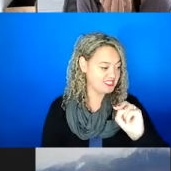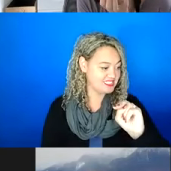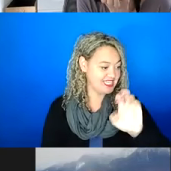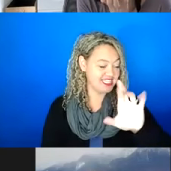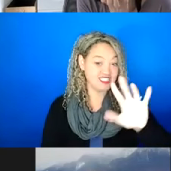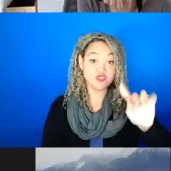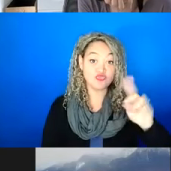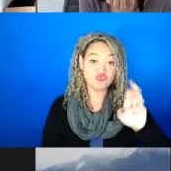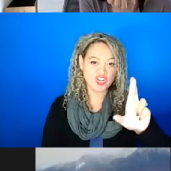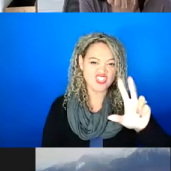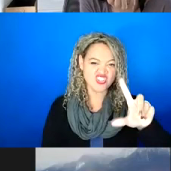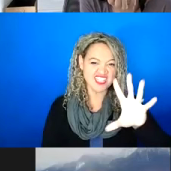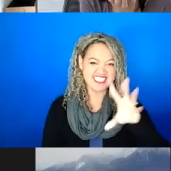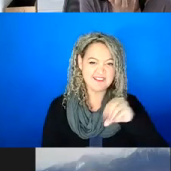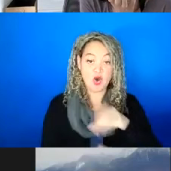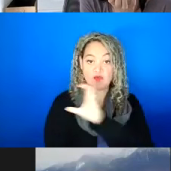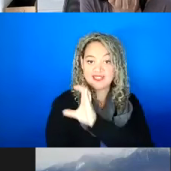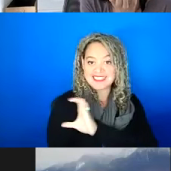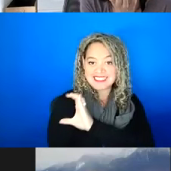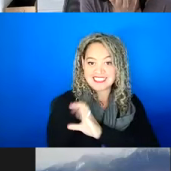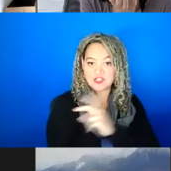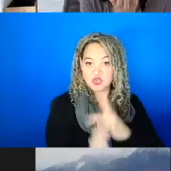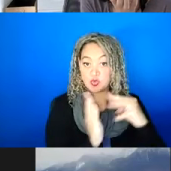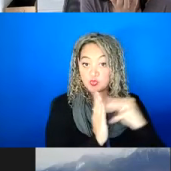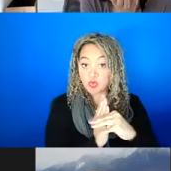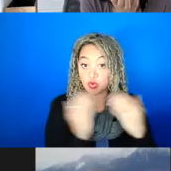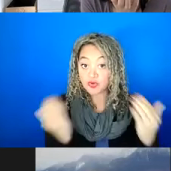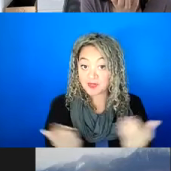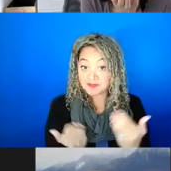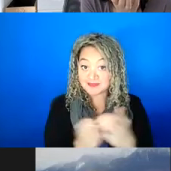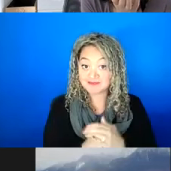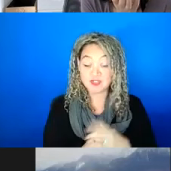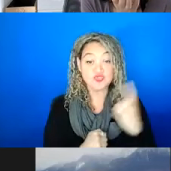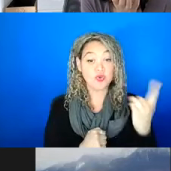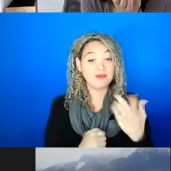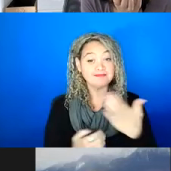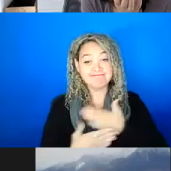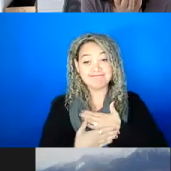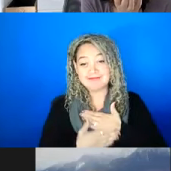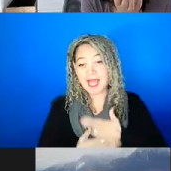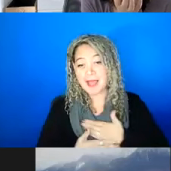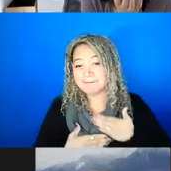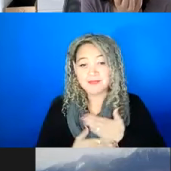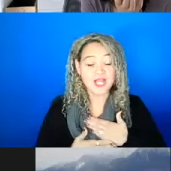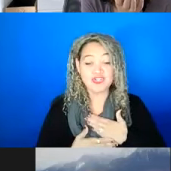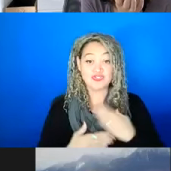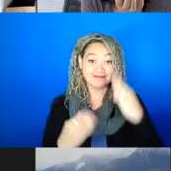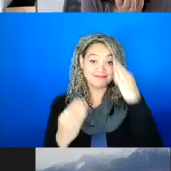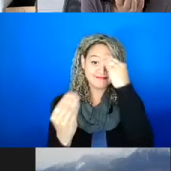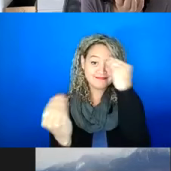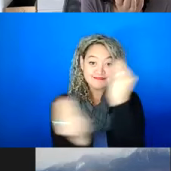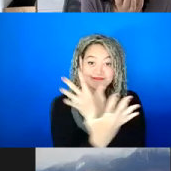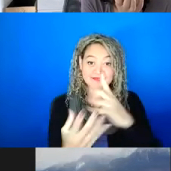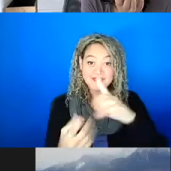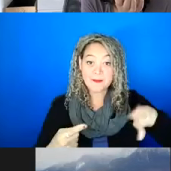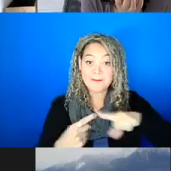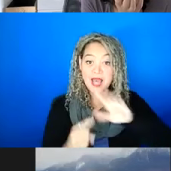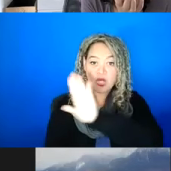clinical program here. So as always, it's my pleasure to tell you about their